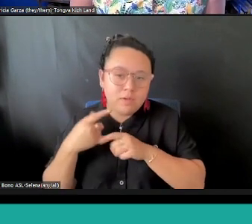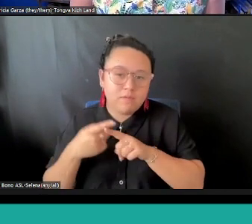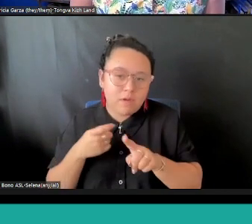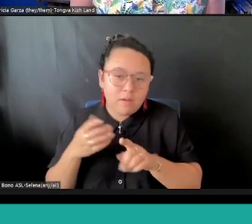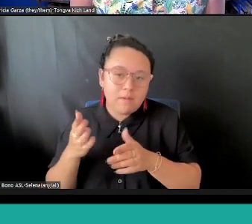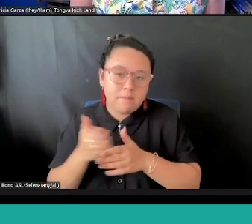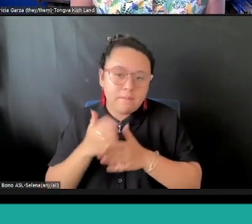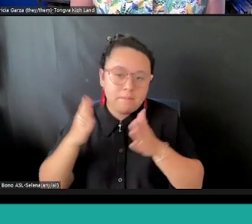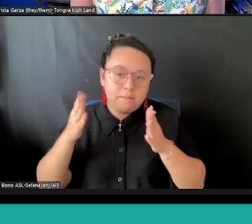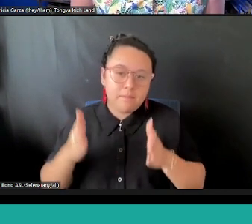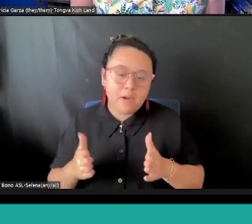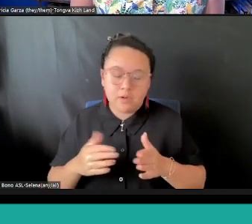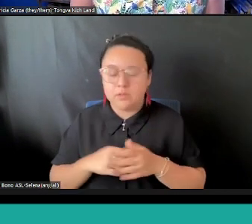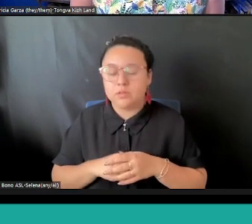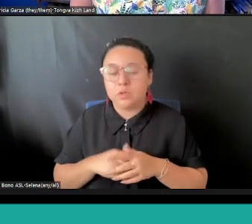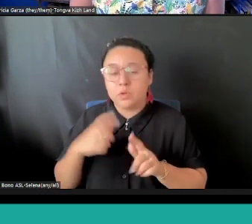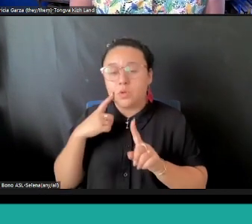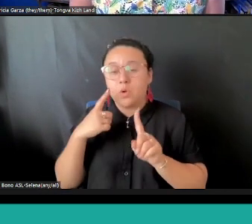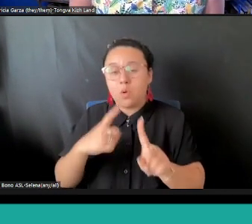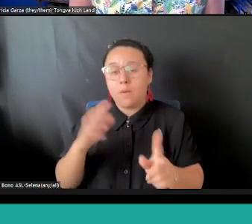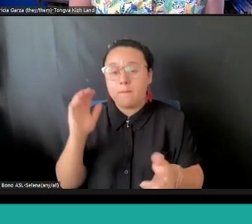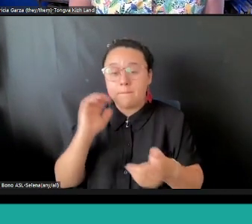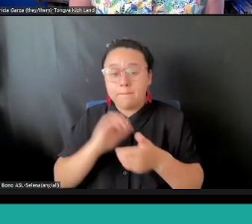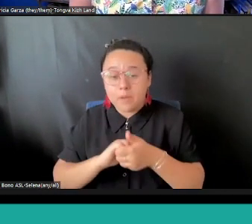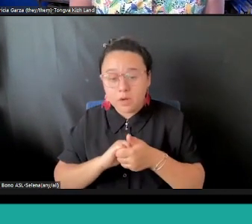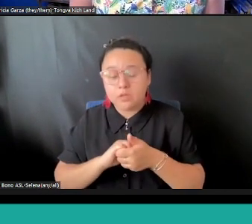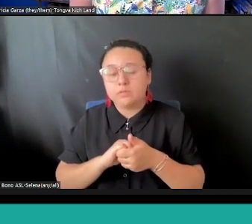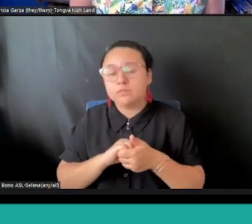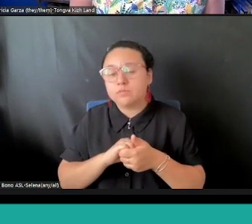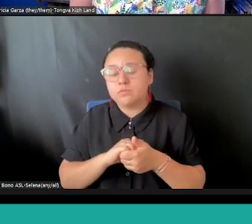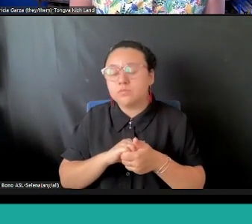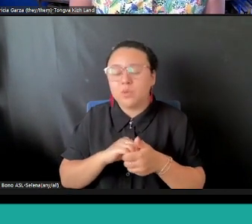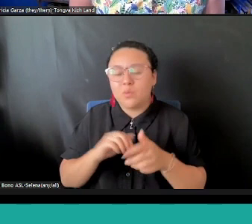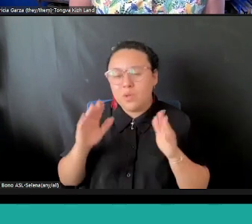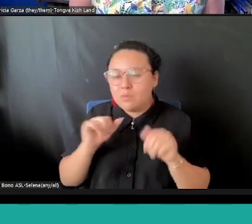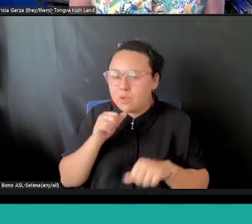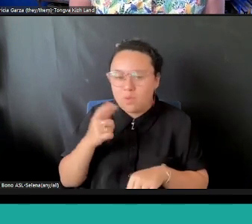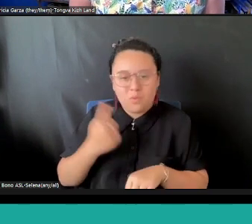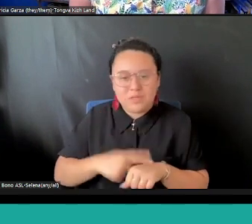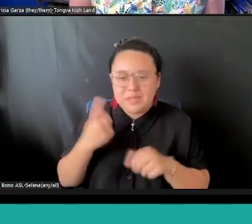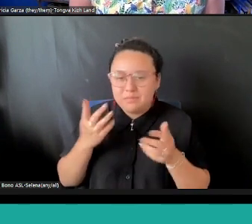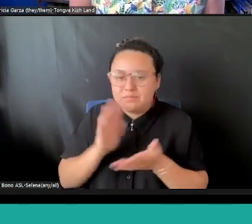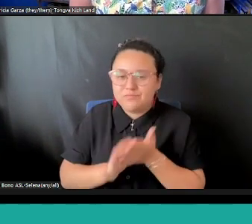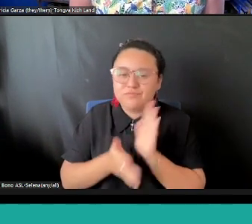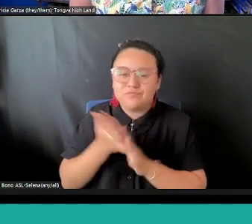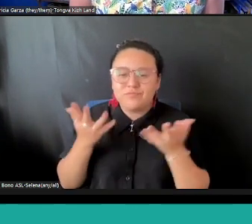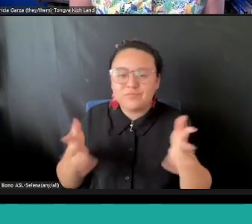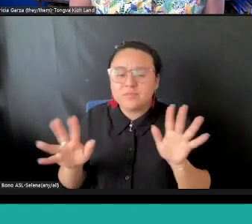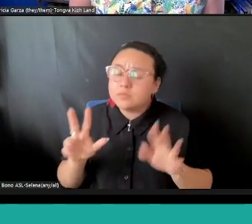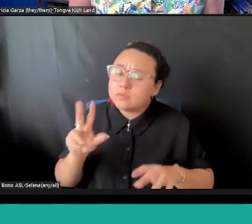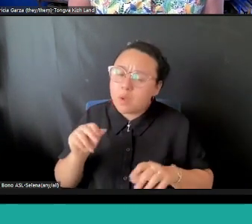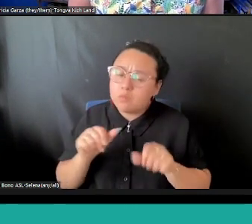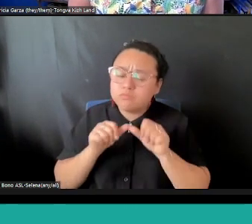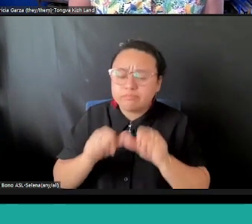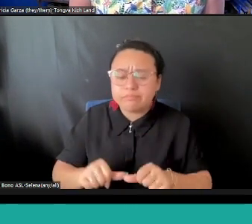partner with a theater, that this is not a one-time thing, that this